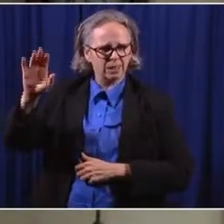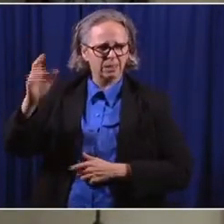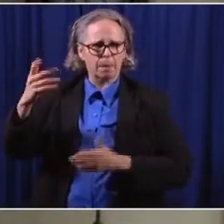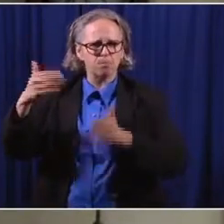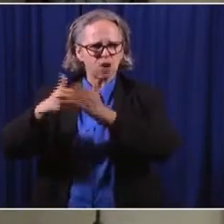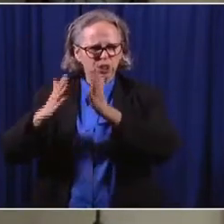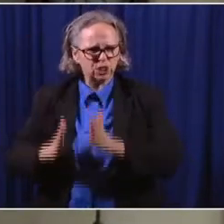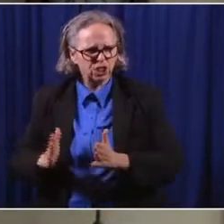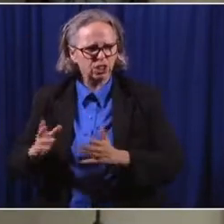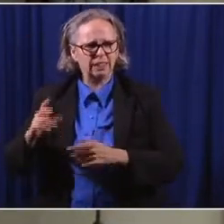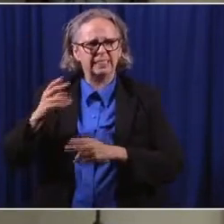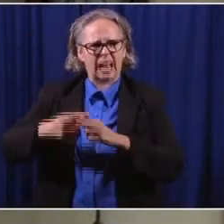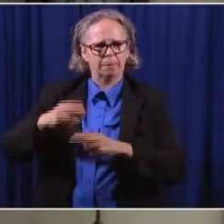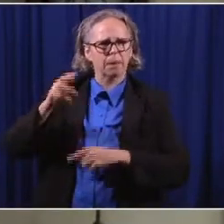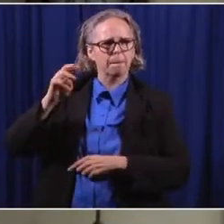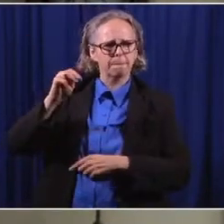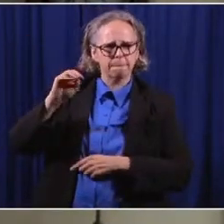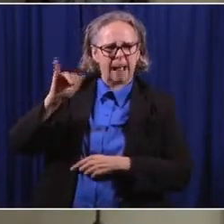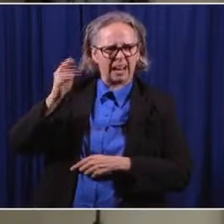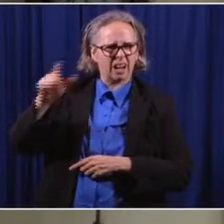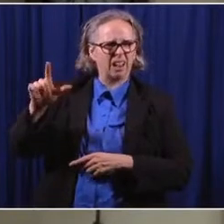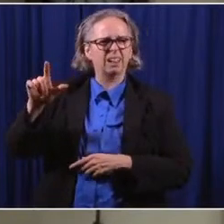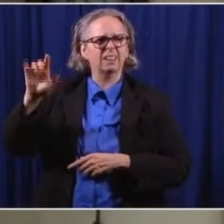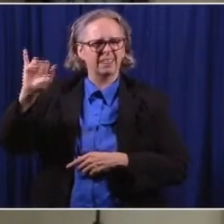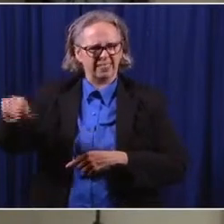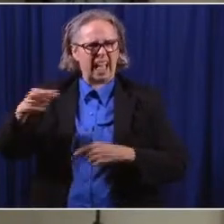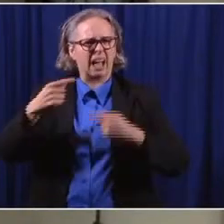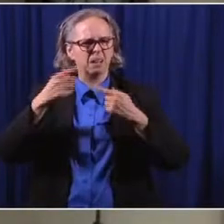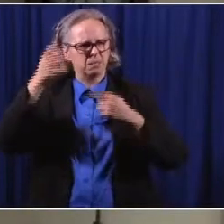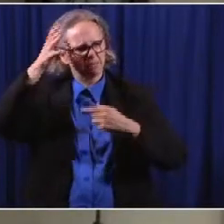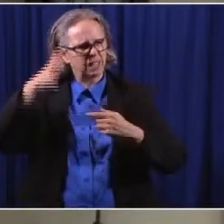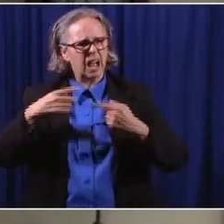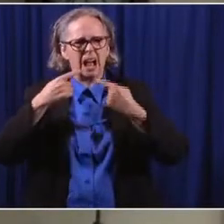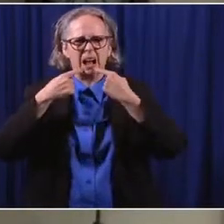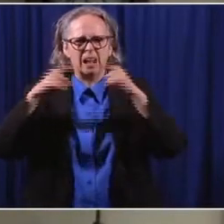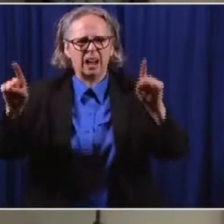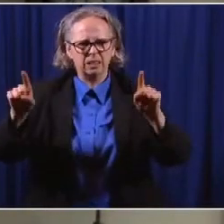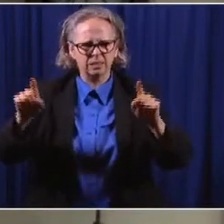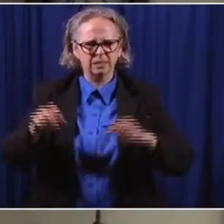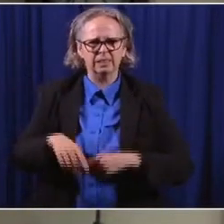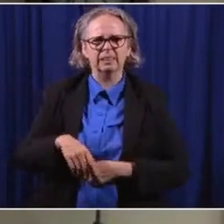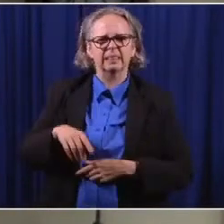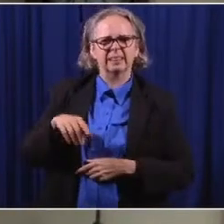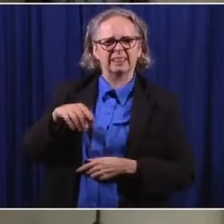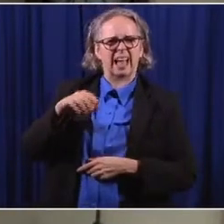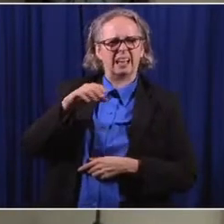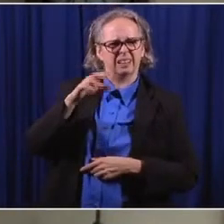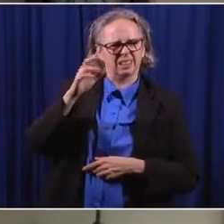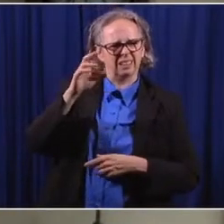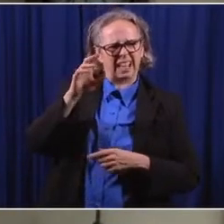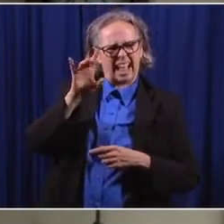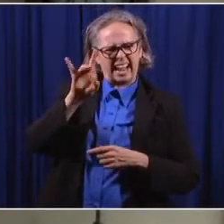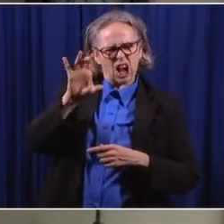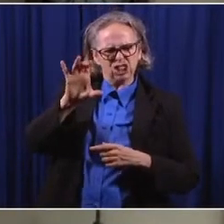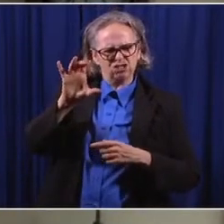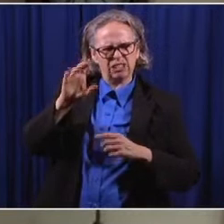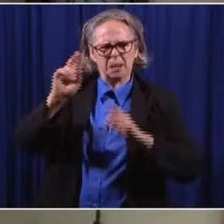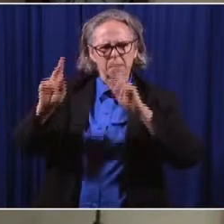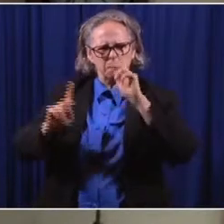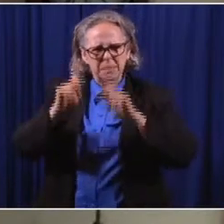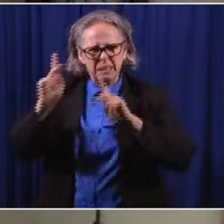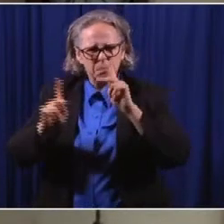than 800 people through the work of their sexual assault kit task force, which was initially formed